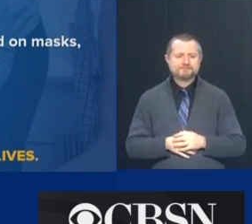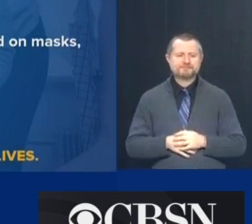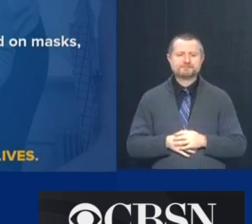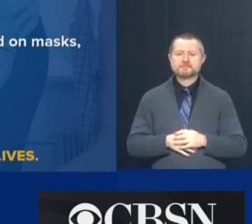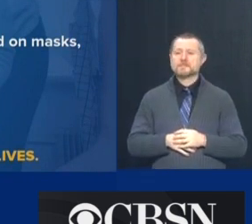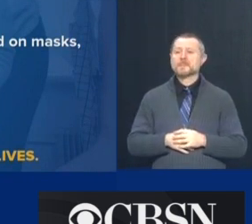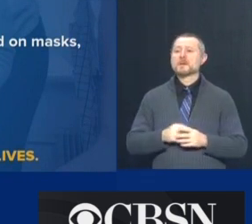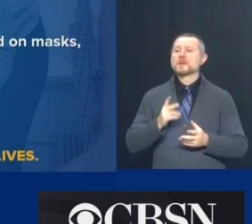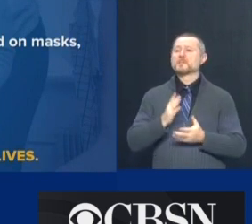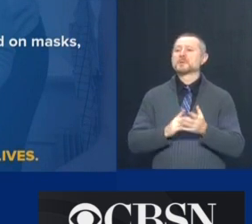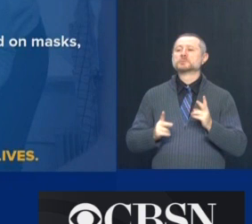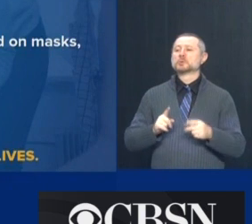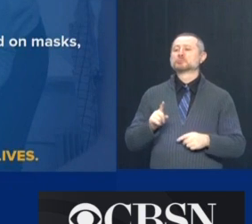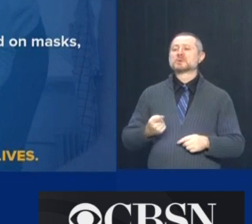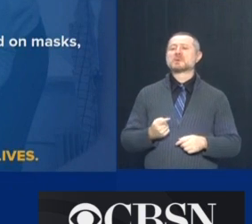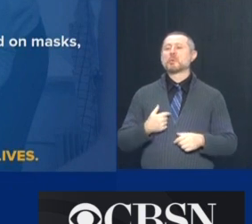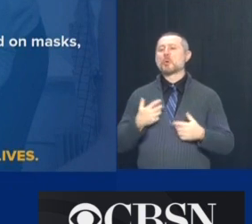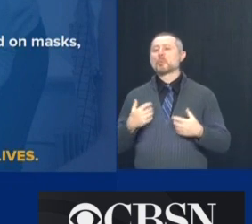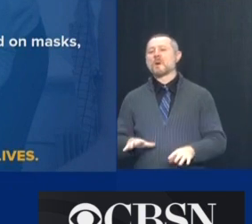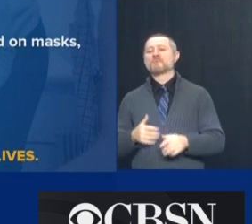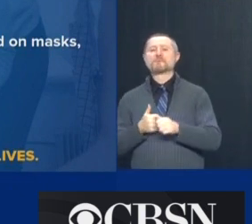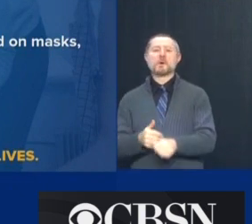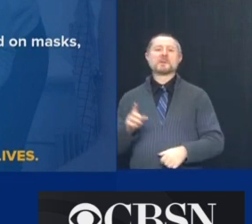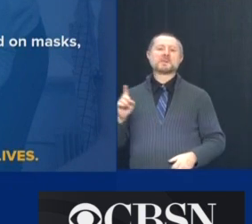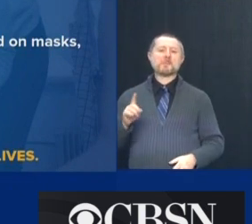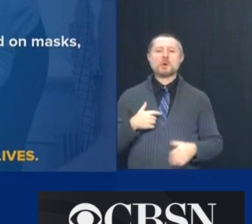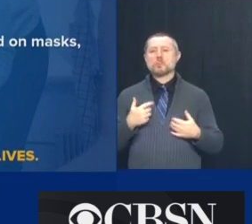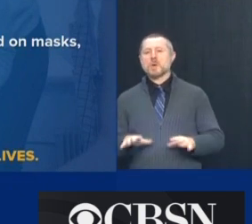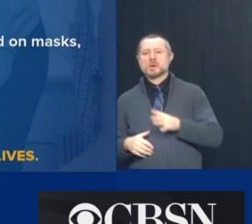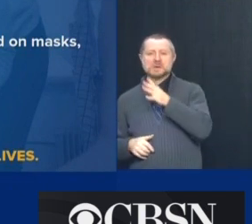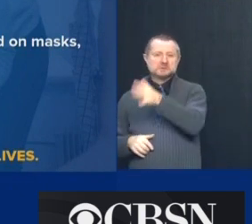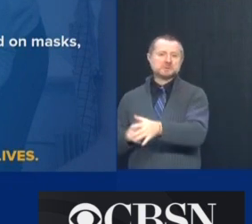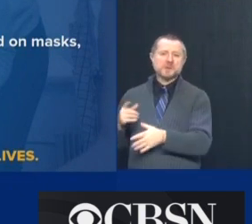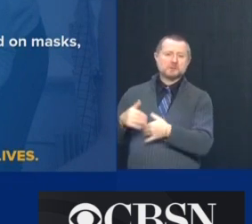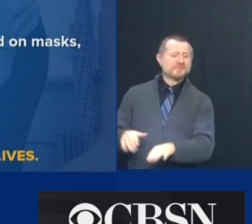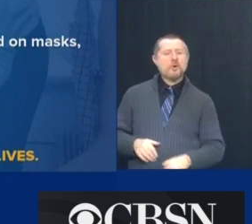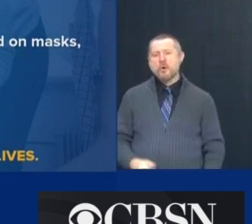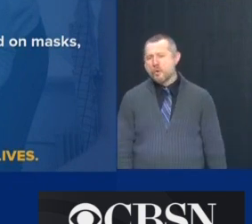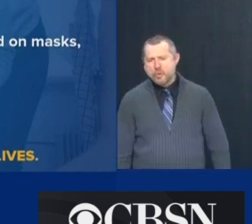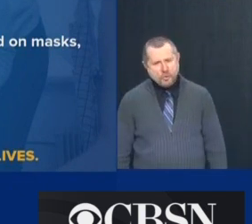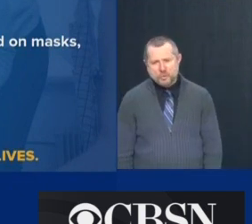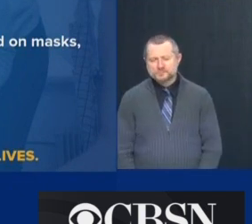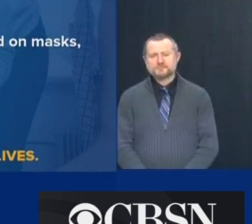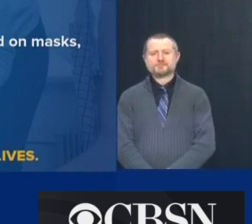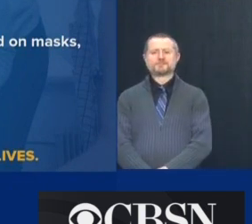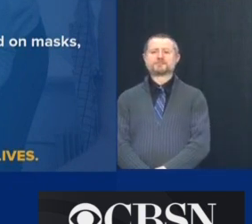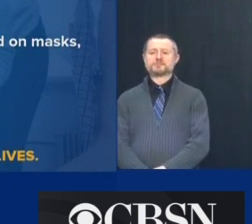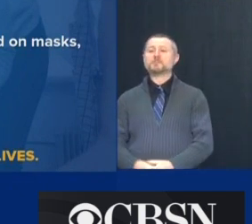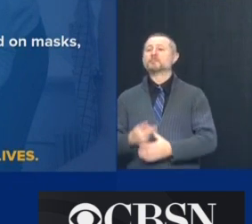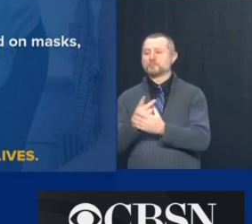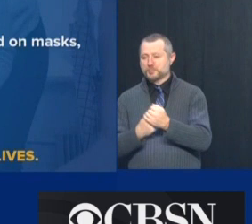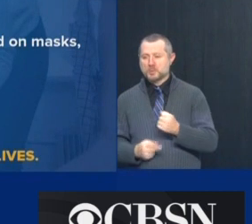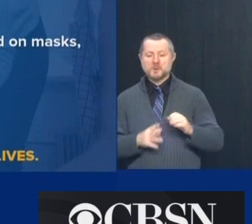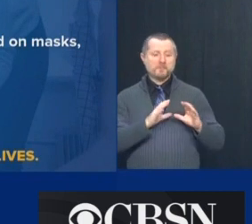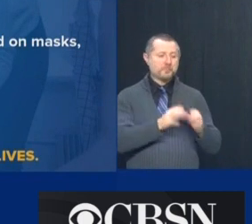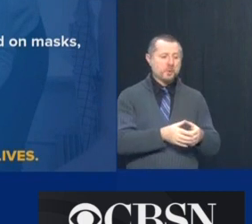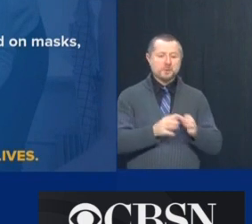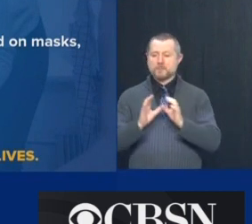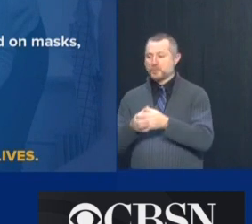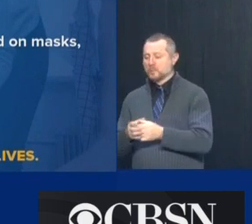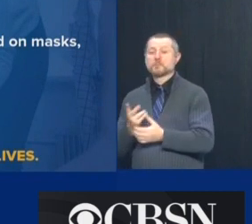politics? You're waving the political flag. Whose flag are you waving? It's agreed to by both.